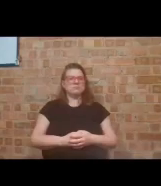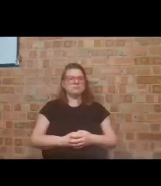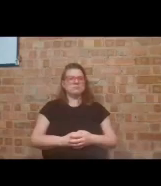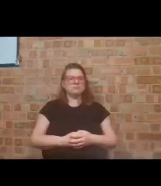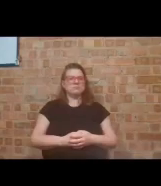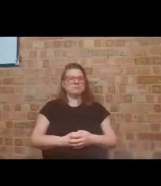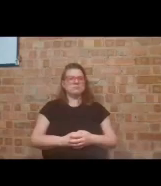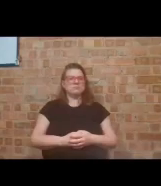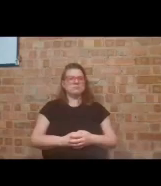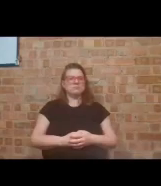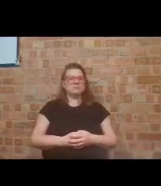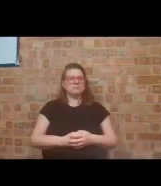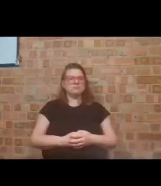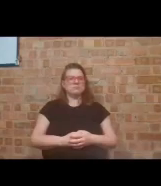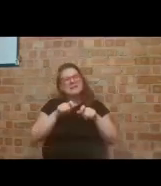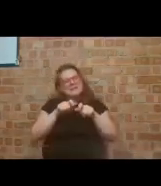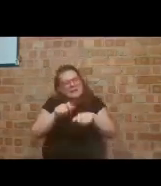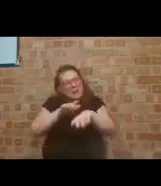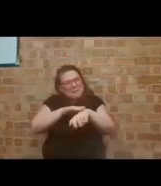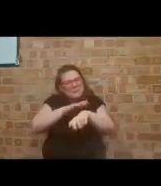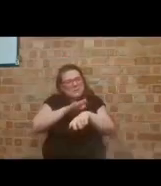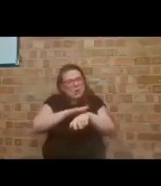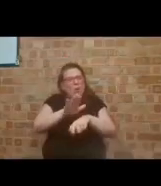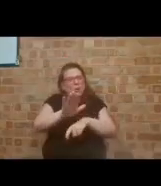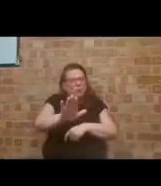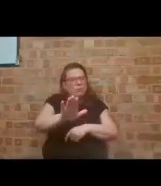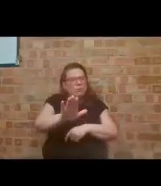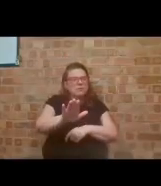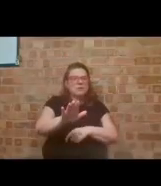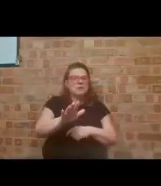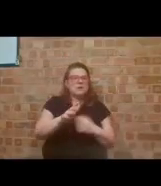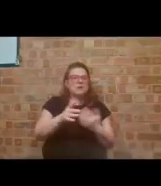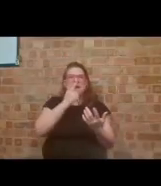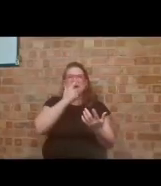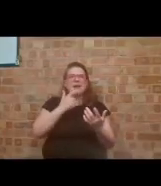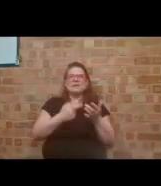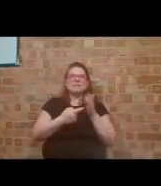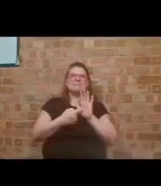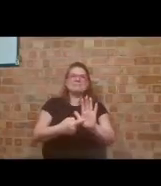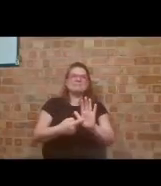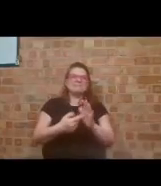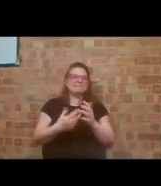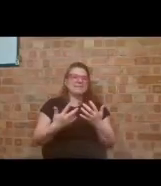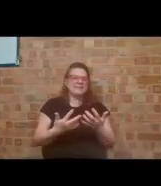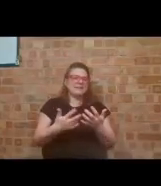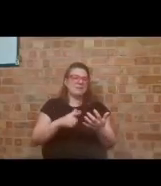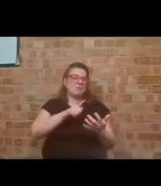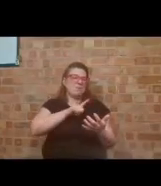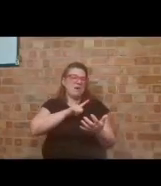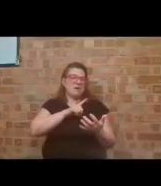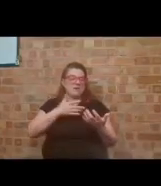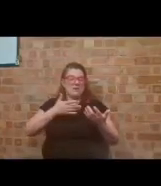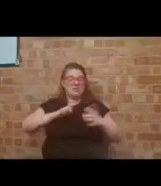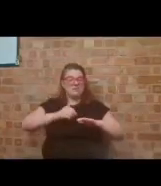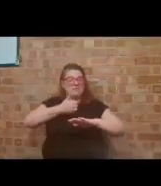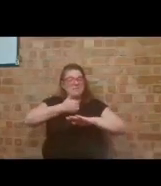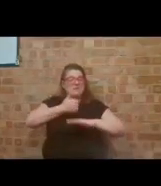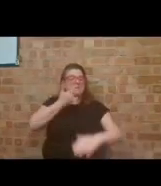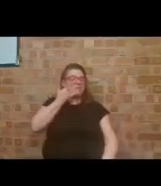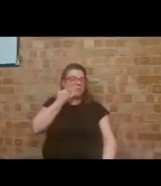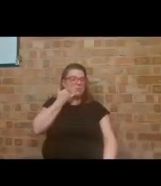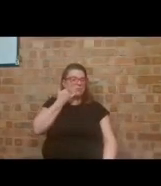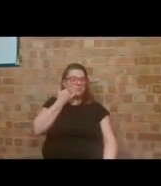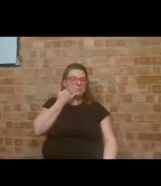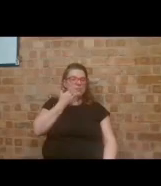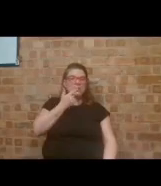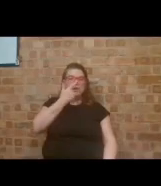a bit slow. So something I can't demonstrate today because of how I've set this up is that you can, down at the bottom of the keyboard,